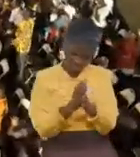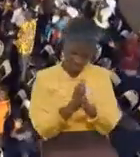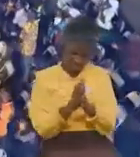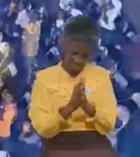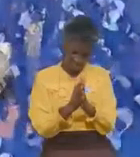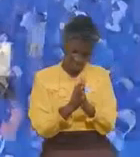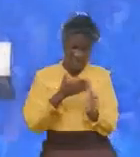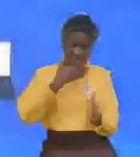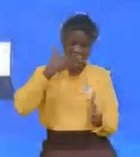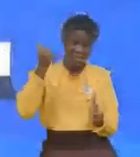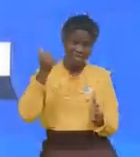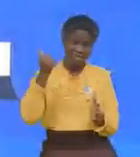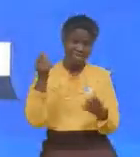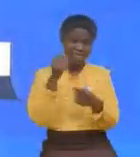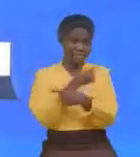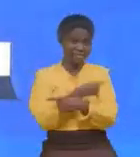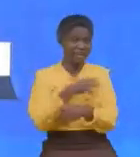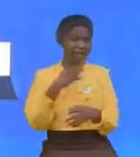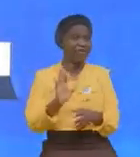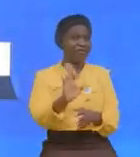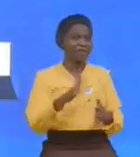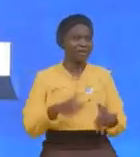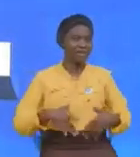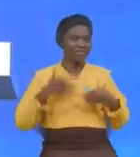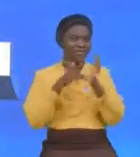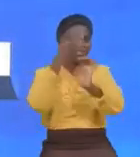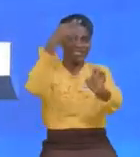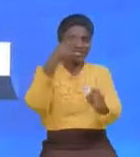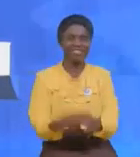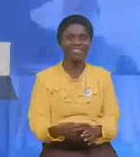Best day of your life.